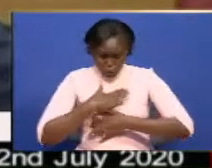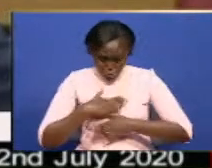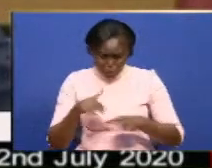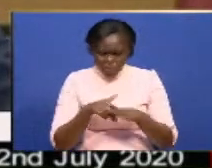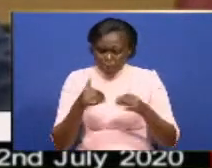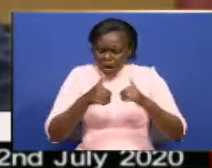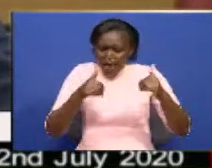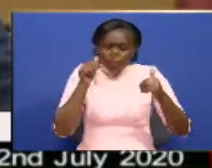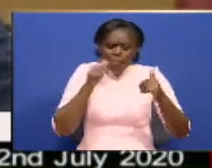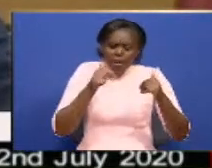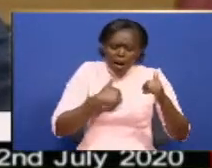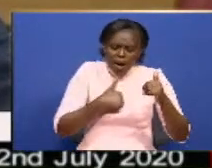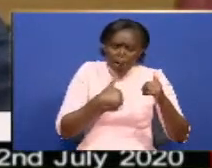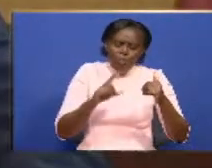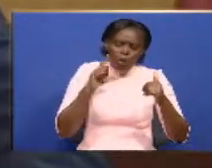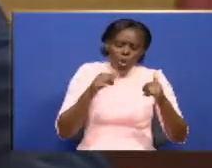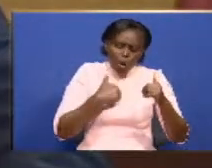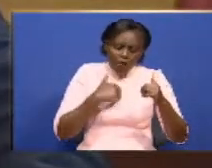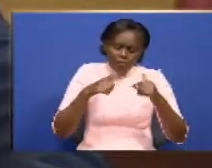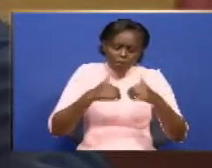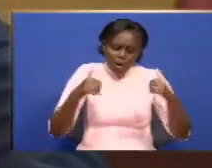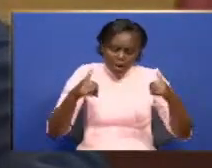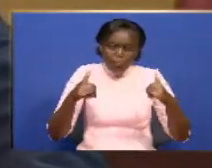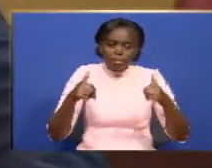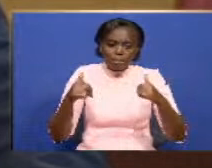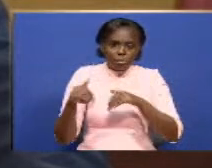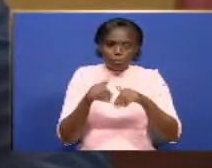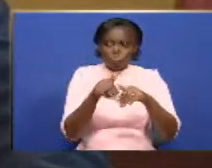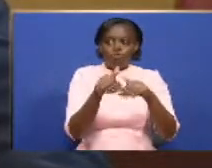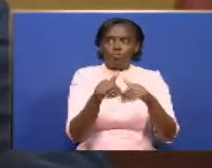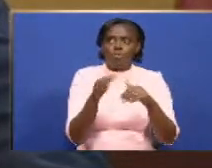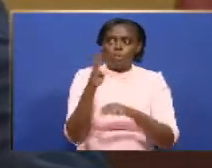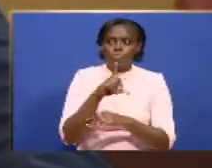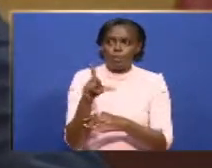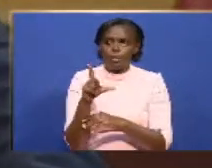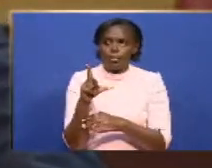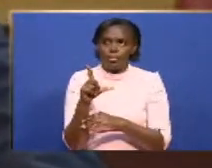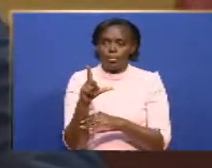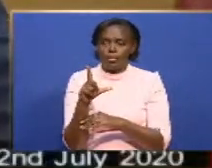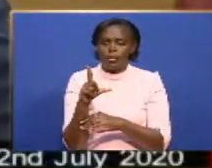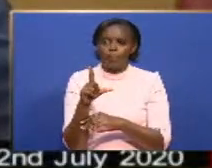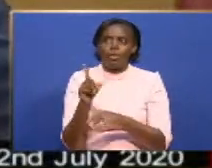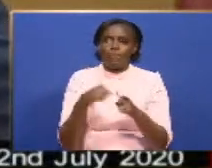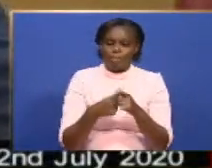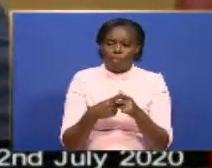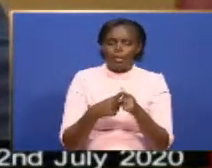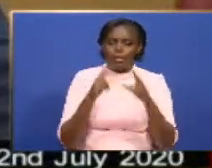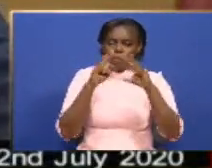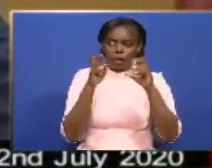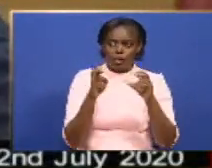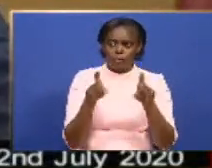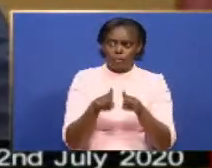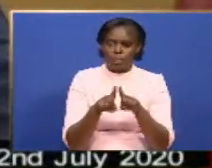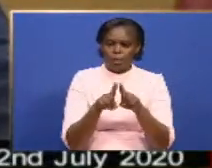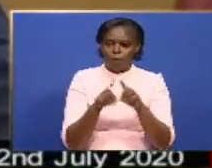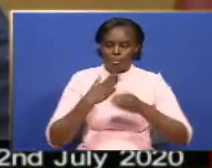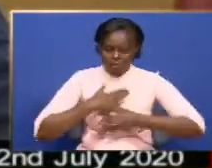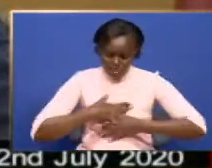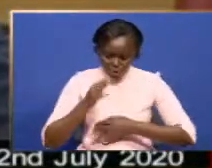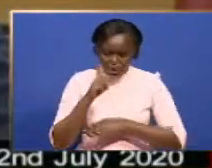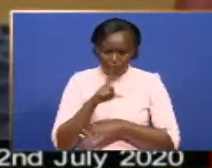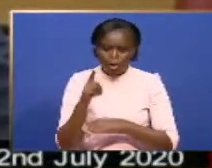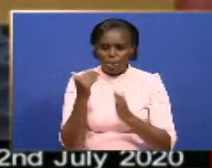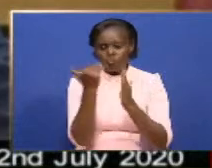gaps. And what I would recommend, Honorable Speaker, even as we move forward with this bill, is that then such issues, if Honorable Millie could